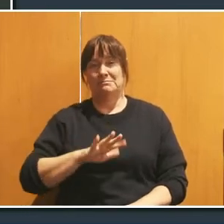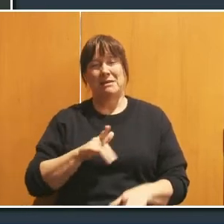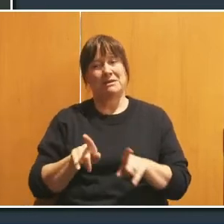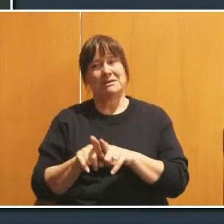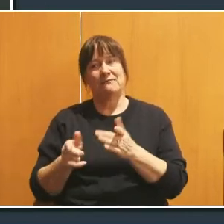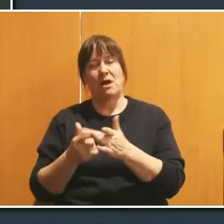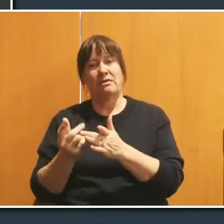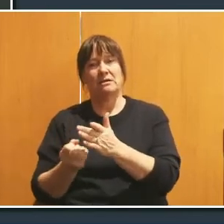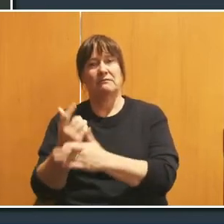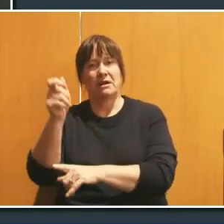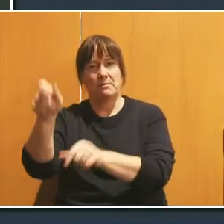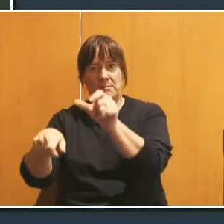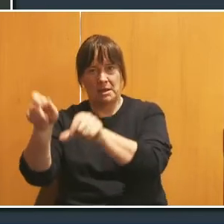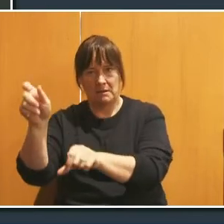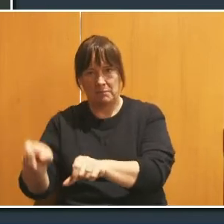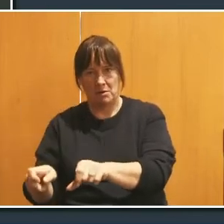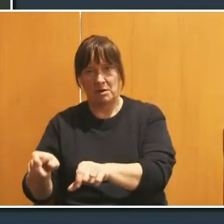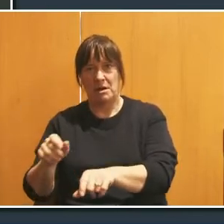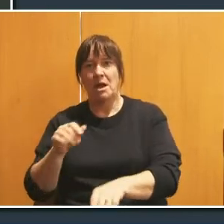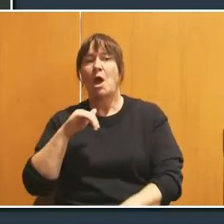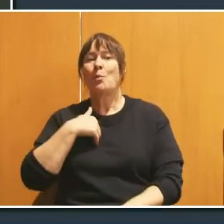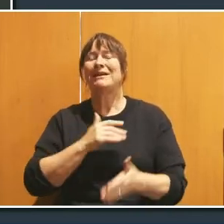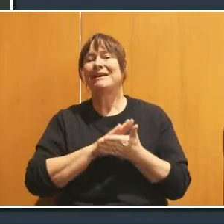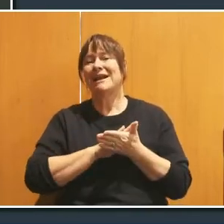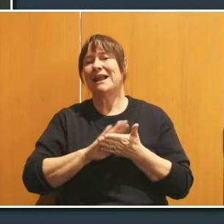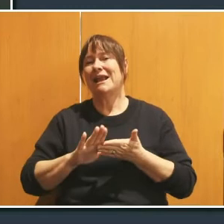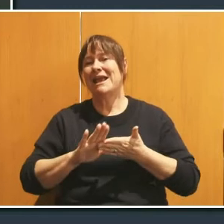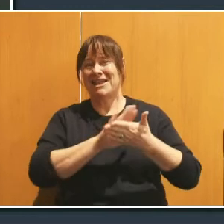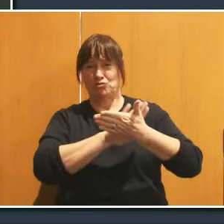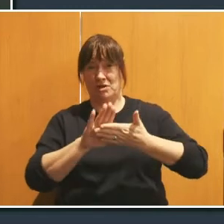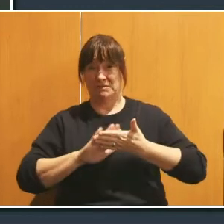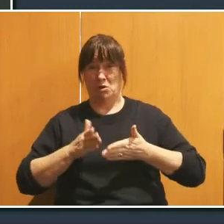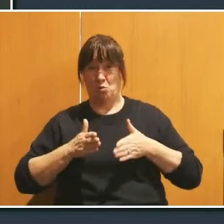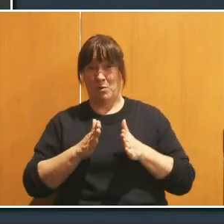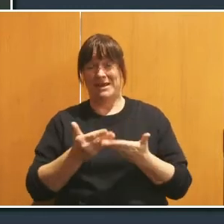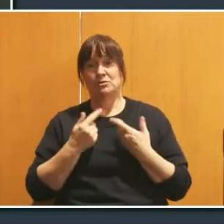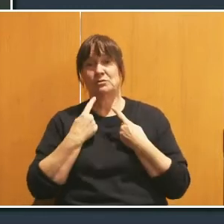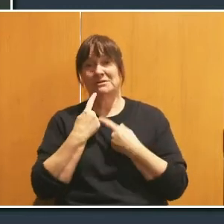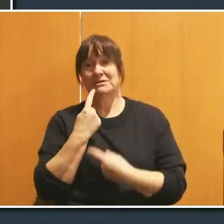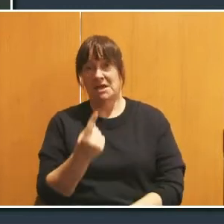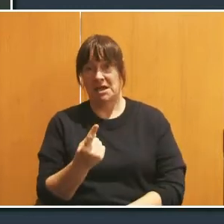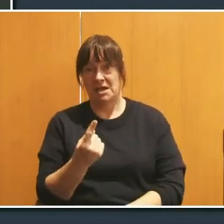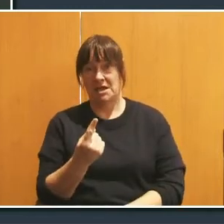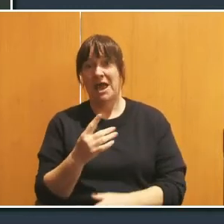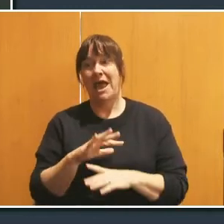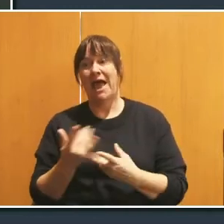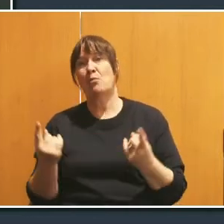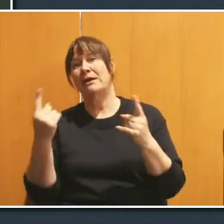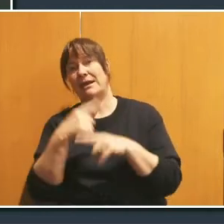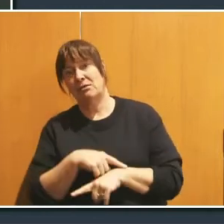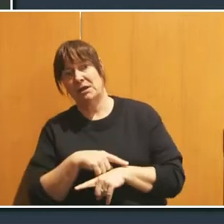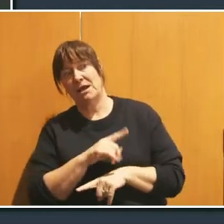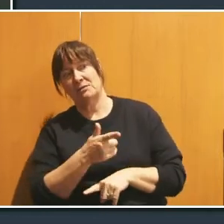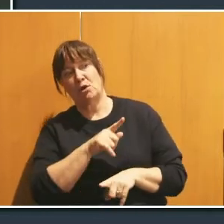scenarios, if there's a fair and transparent way to say, okay, this is how we're actually getting to these numbers, and this is